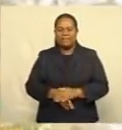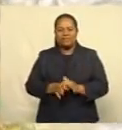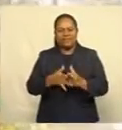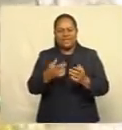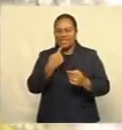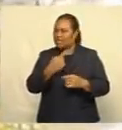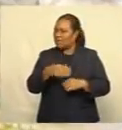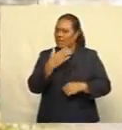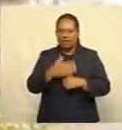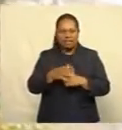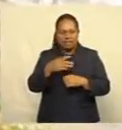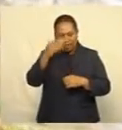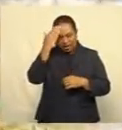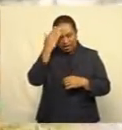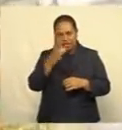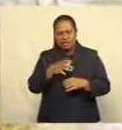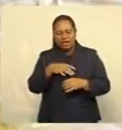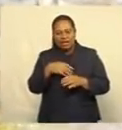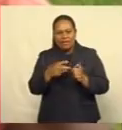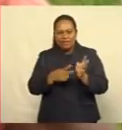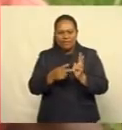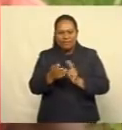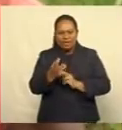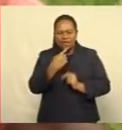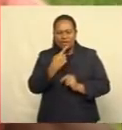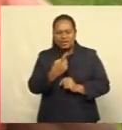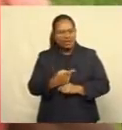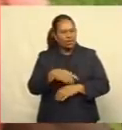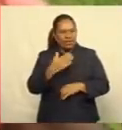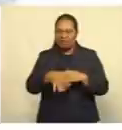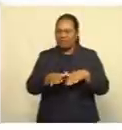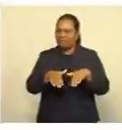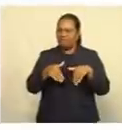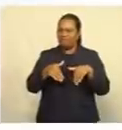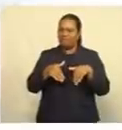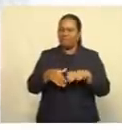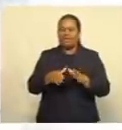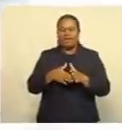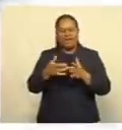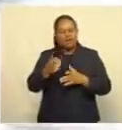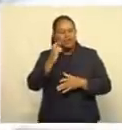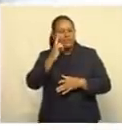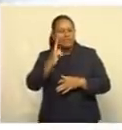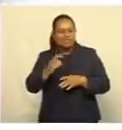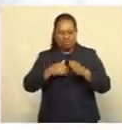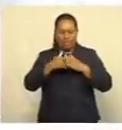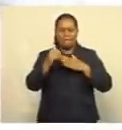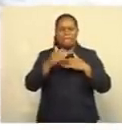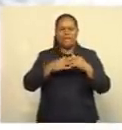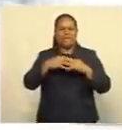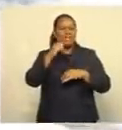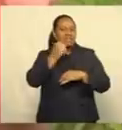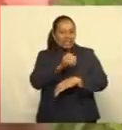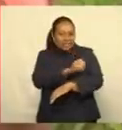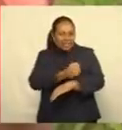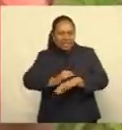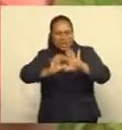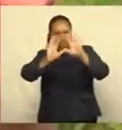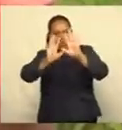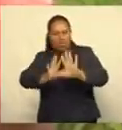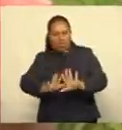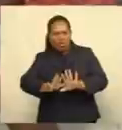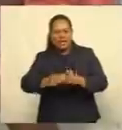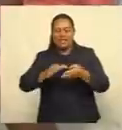back and see his villages suffer. We are now working on building our own seawall. This is done during our